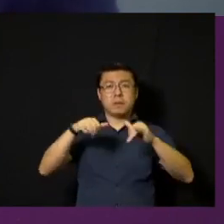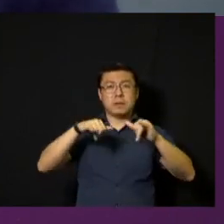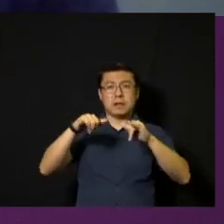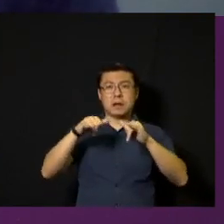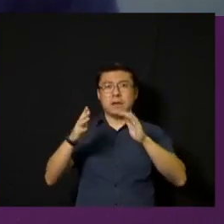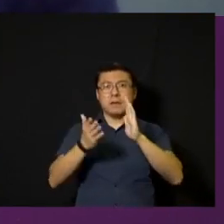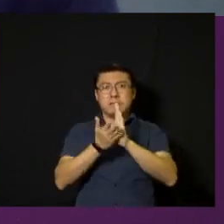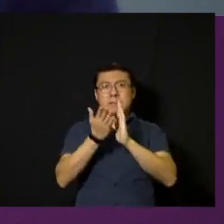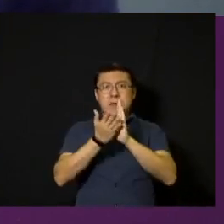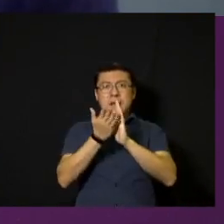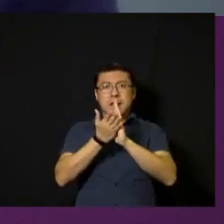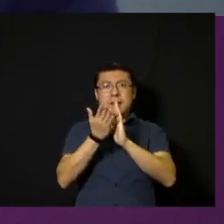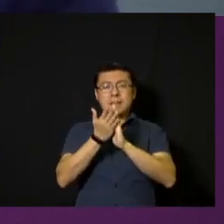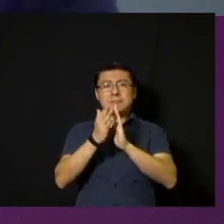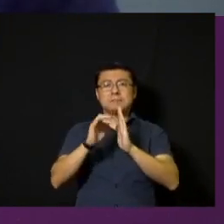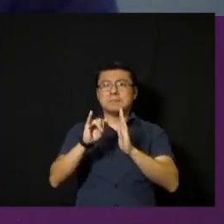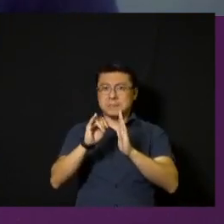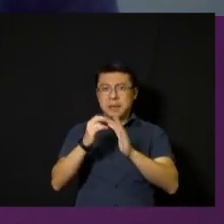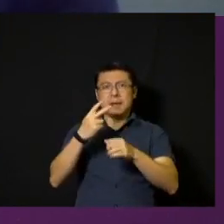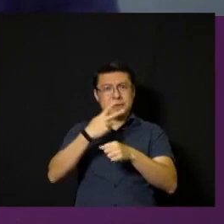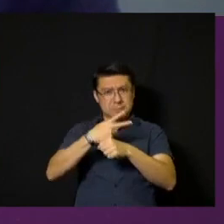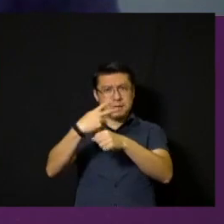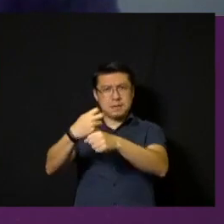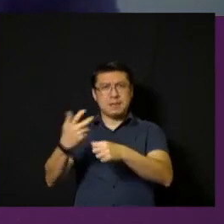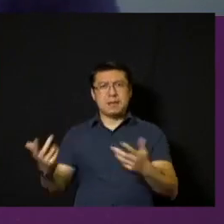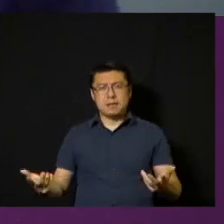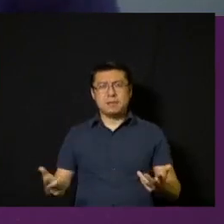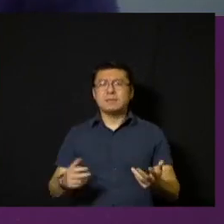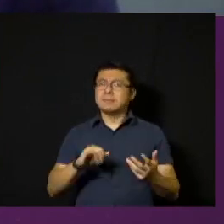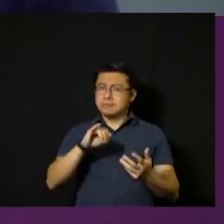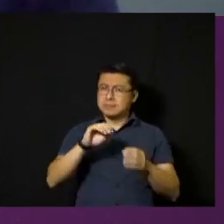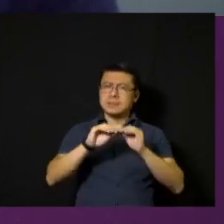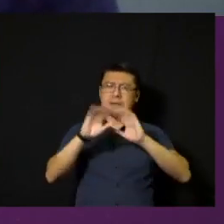house. Invite us, sure.